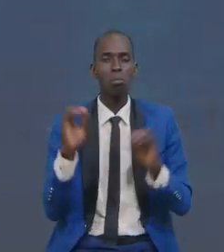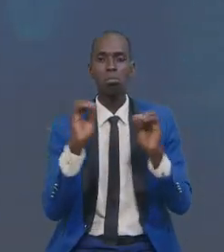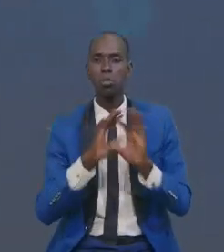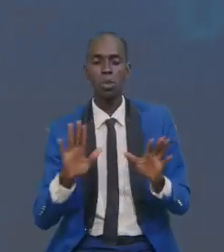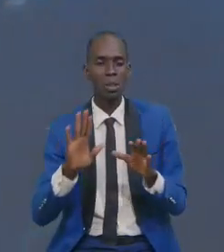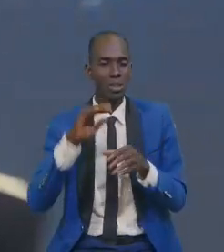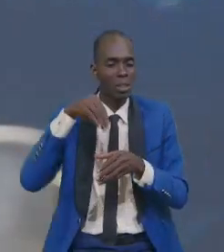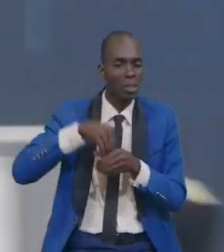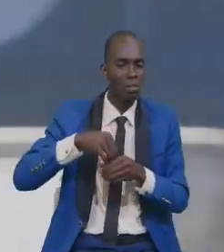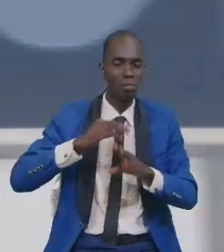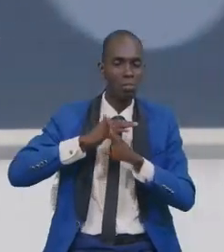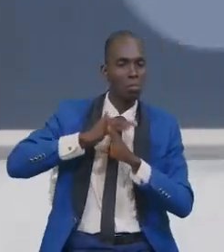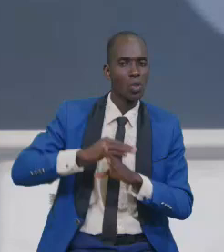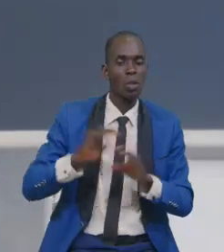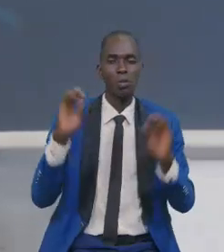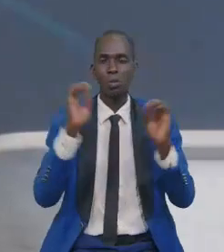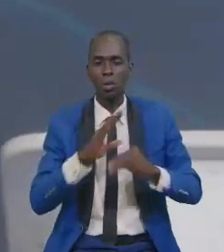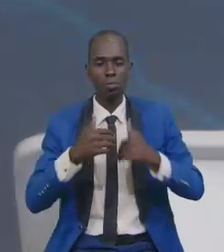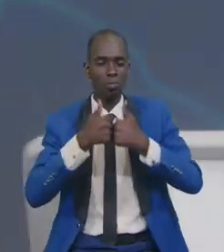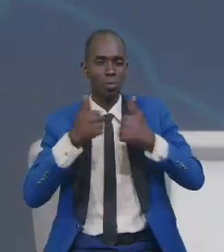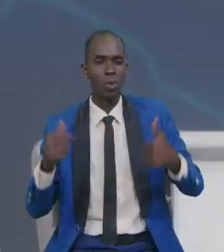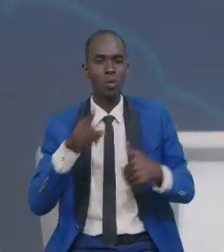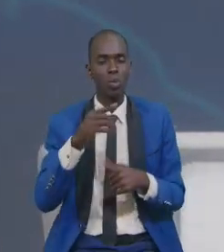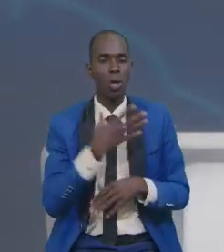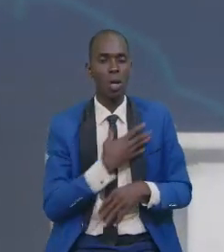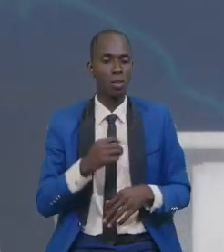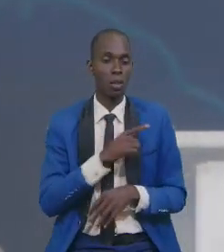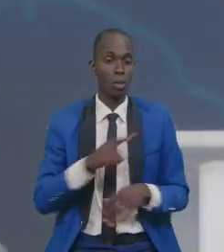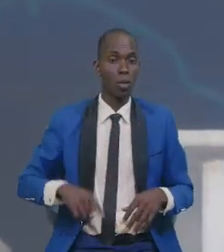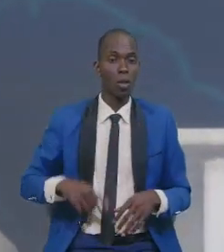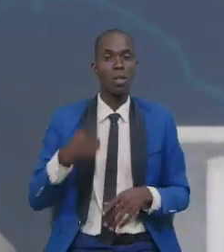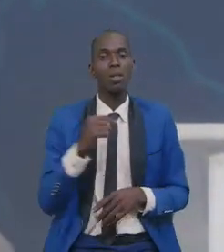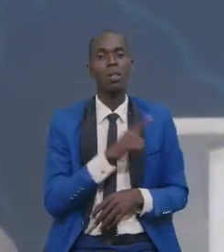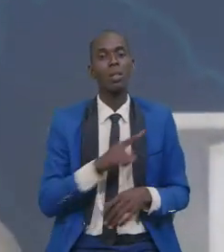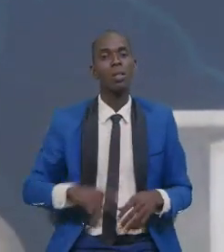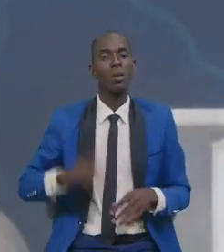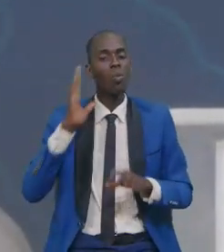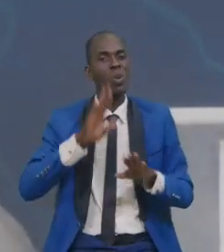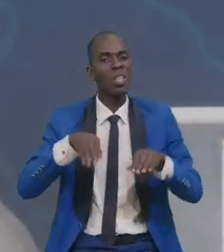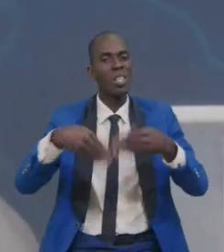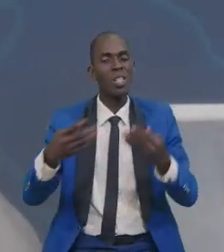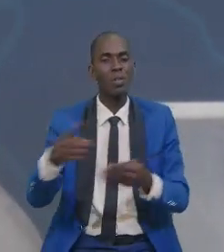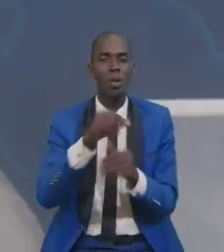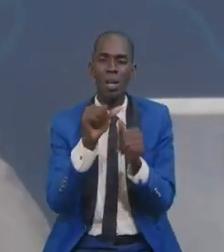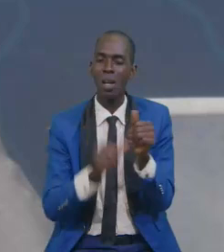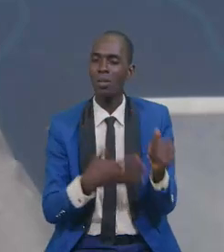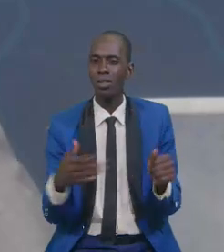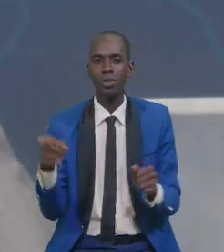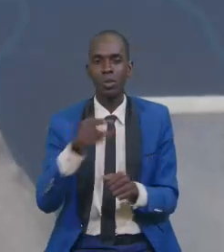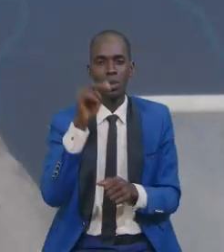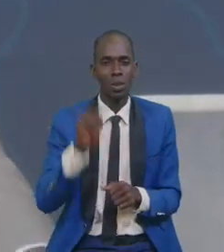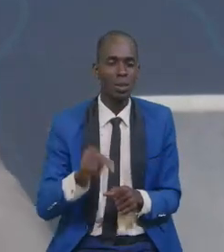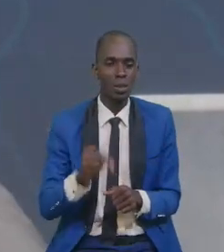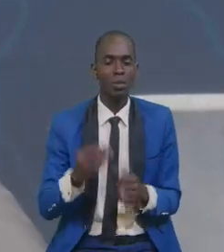between, nothing between you, you and the Lord will give you everything you need in abundance